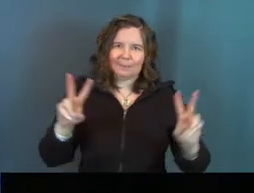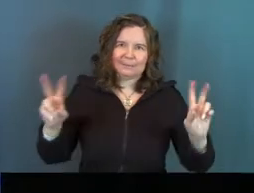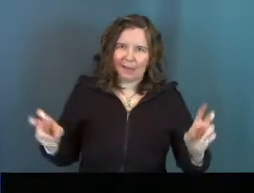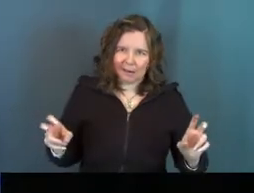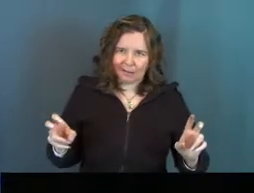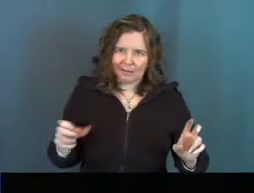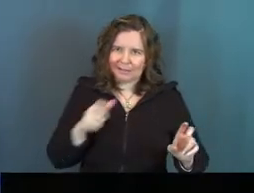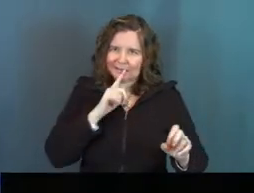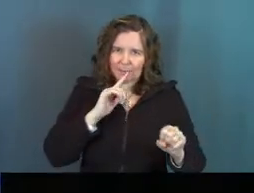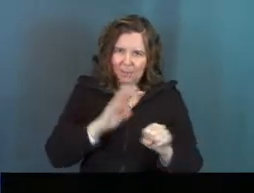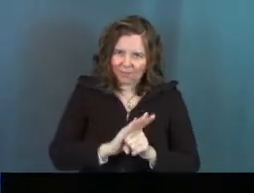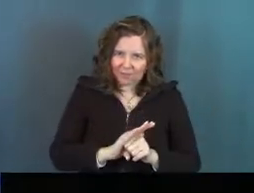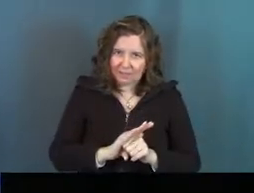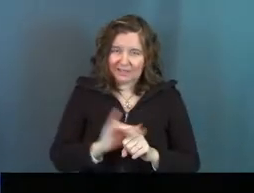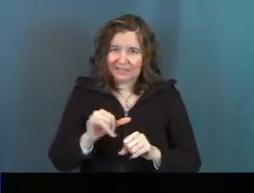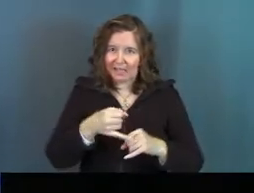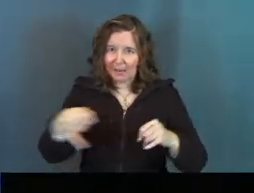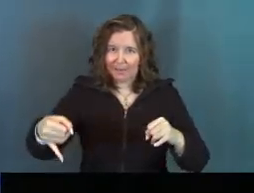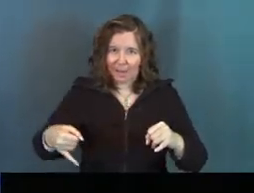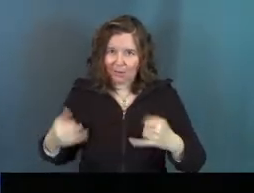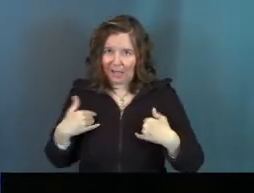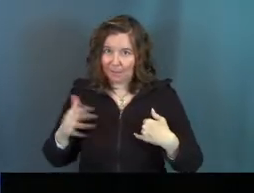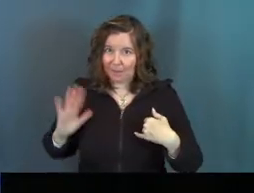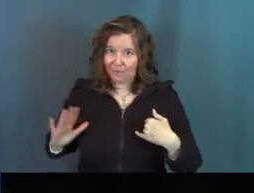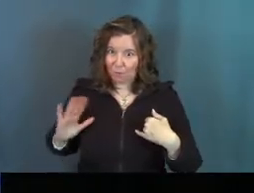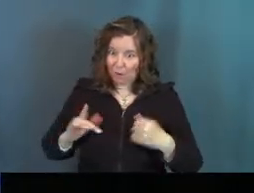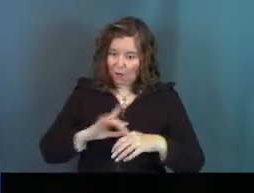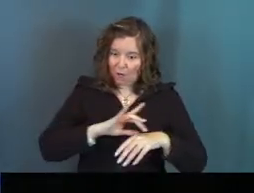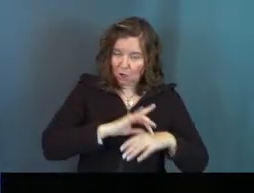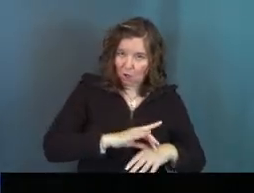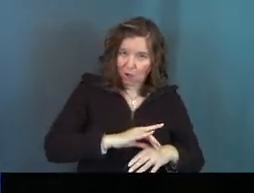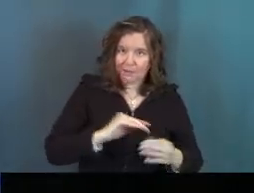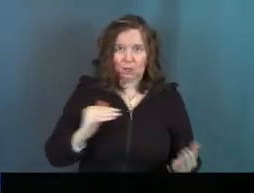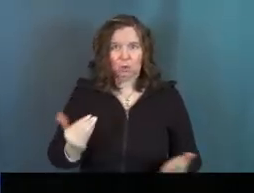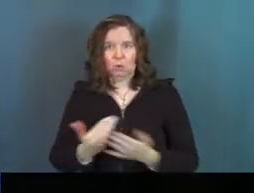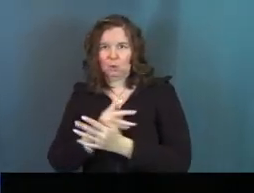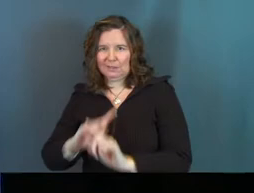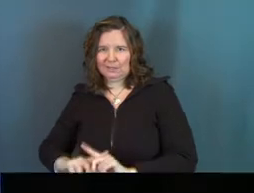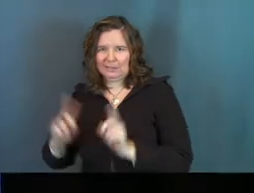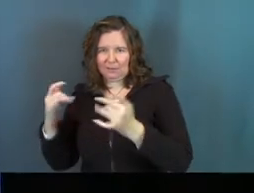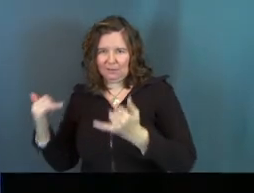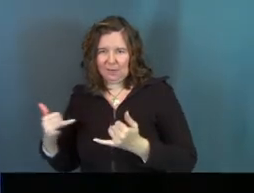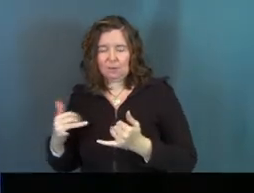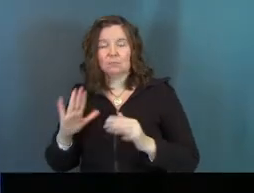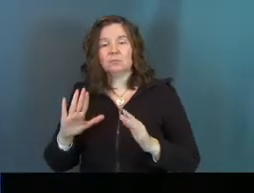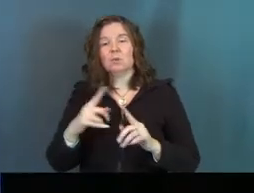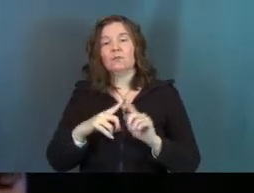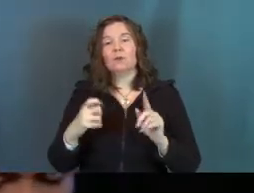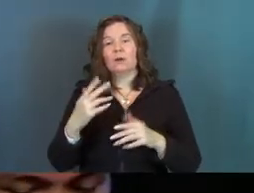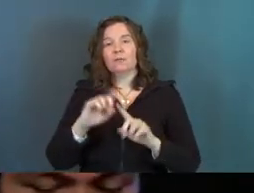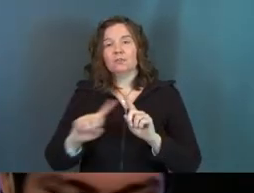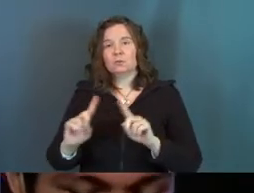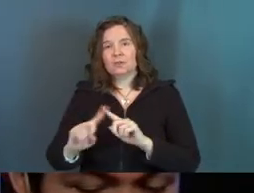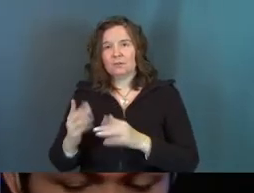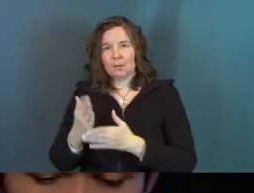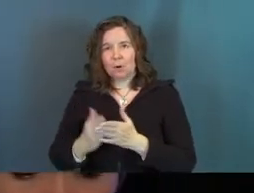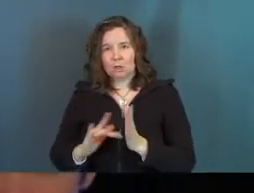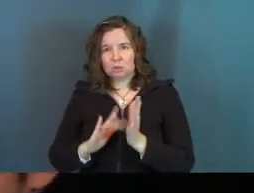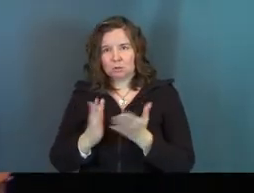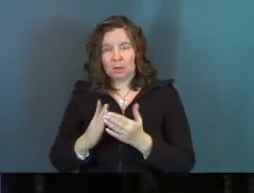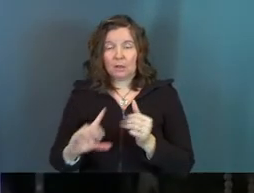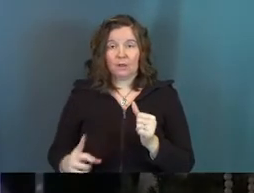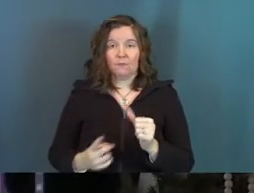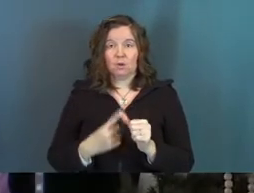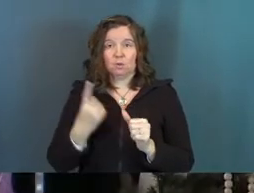title, and the same kind of boundaries that it did while here on earth, if that makes sense. So here's where we get this from, okay? A couple parts of scripture. The first one is